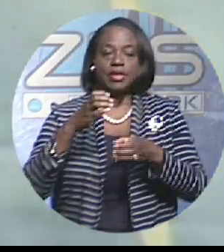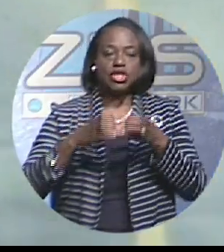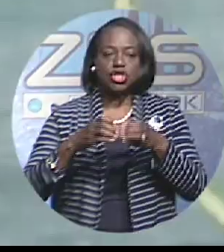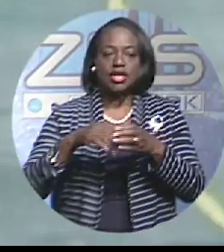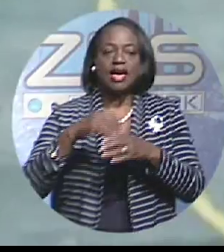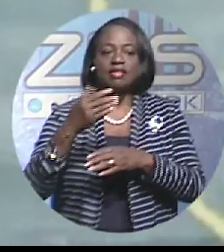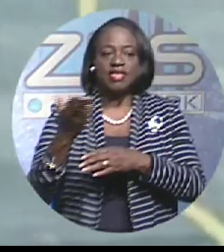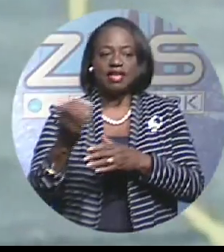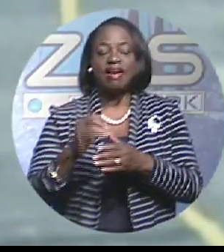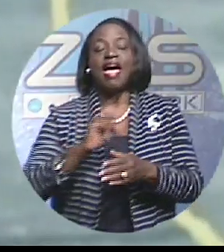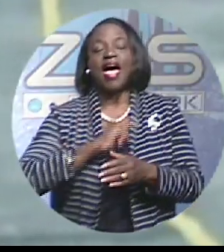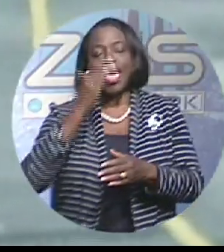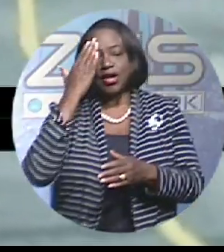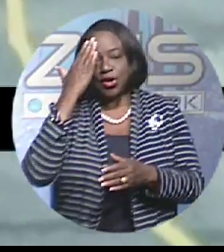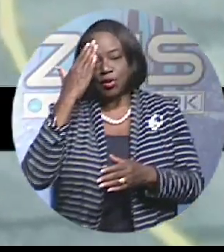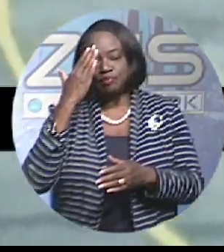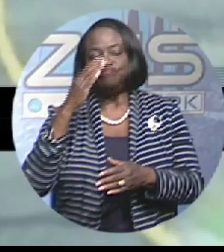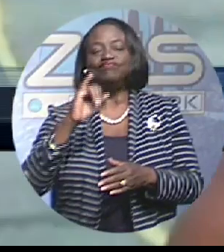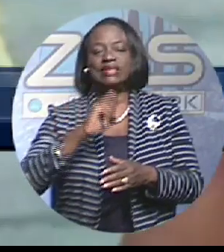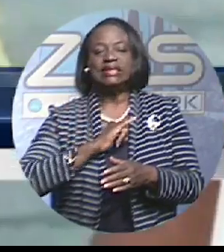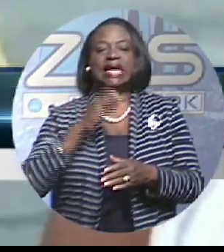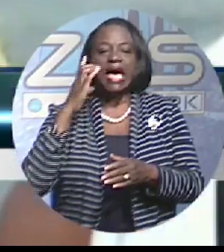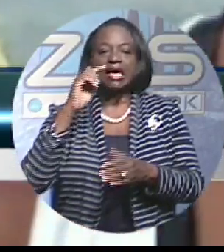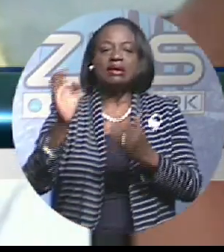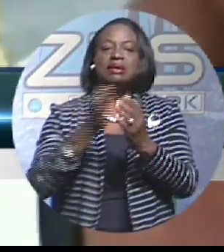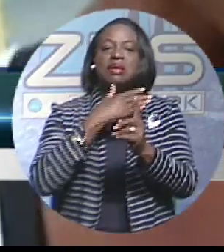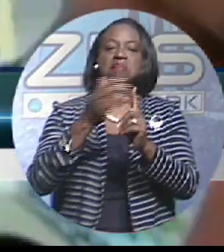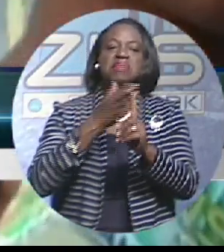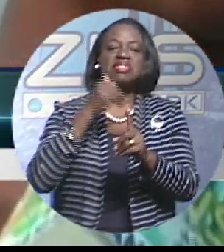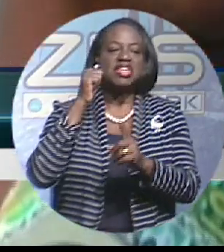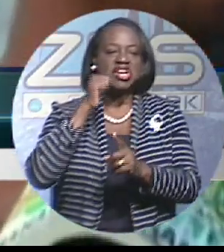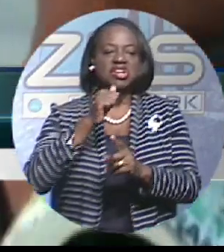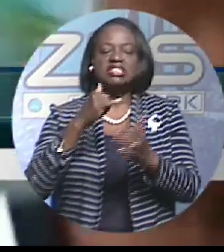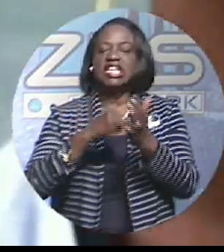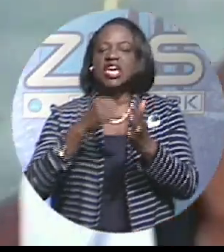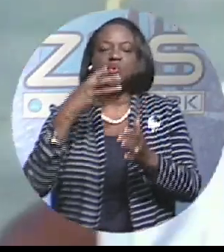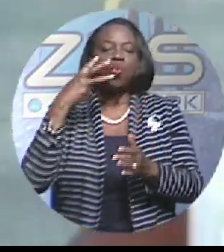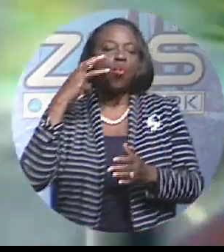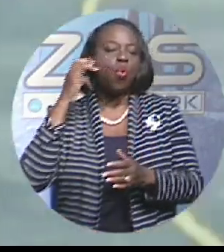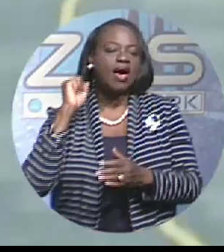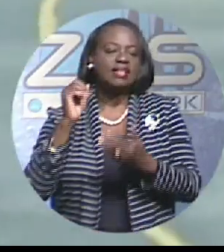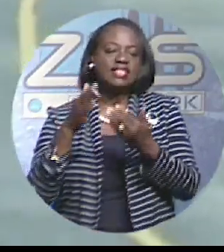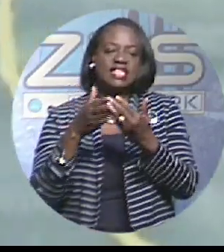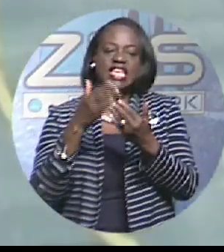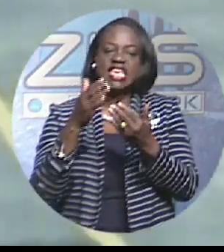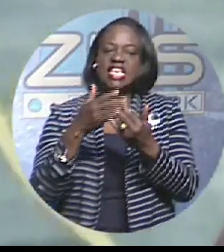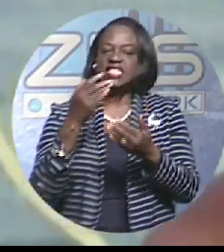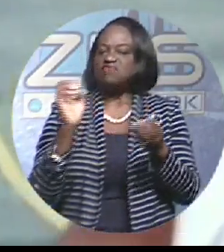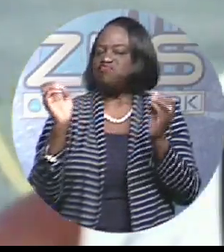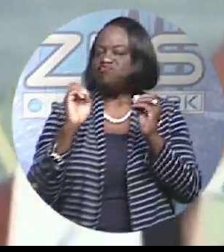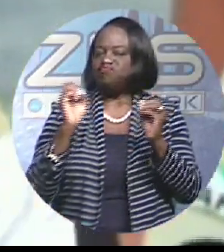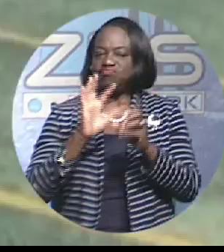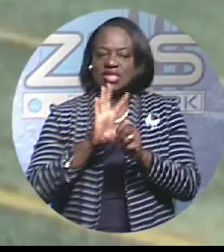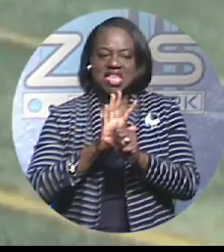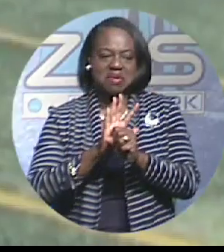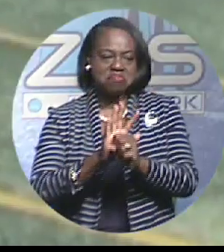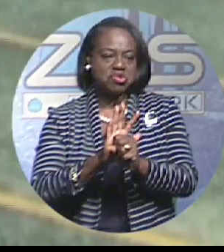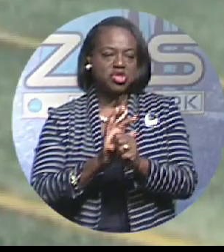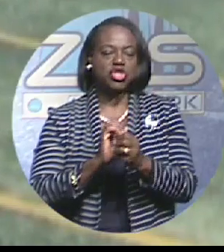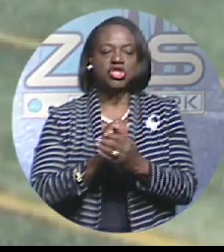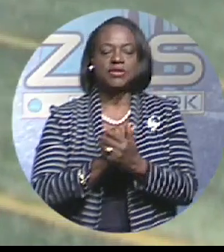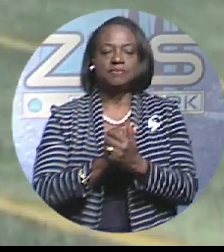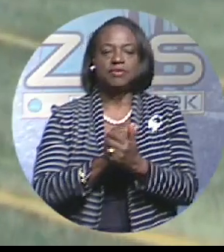I know I gotta beat them, so it ain't. So it's easy. Yes, sir. But they didn't push you. No, sir.